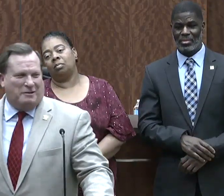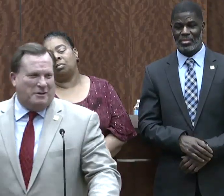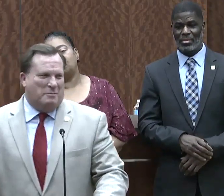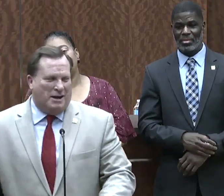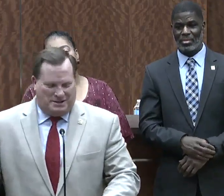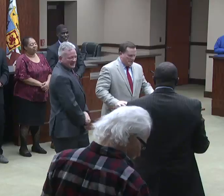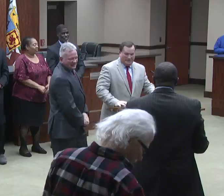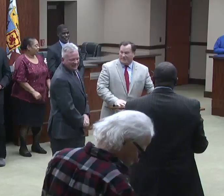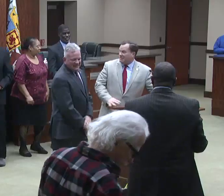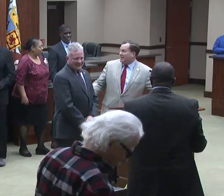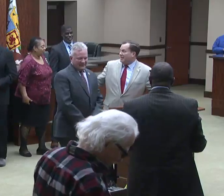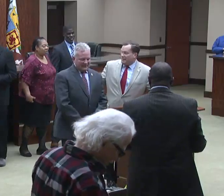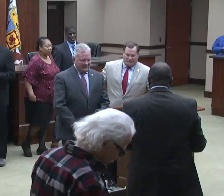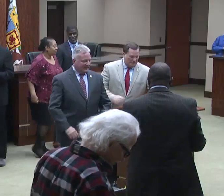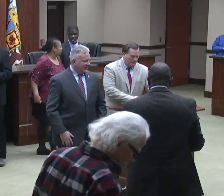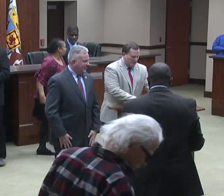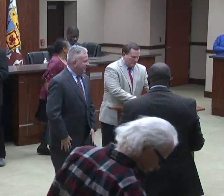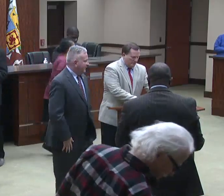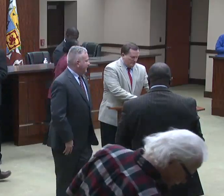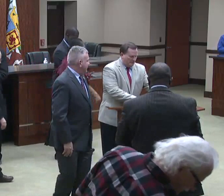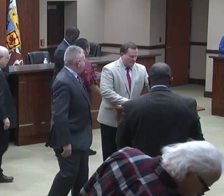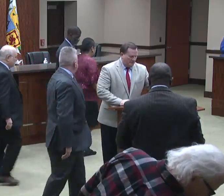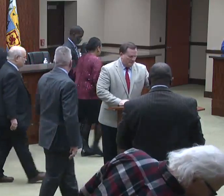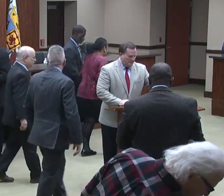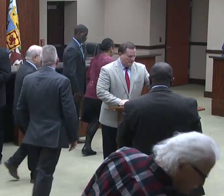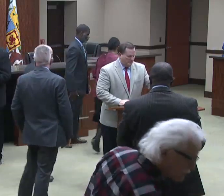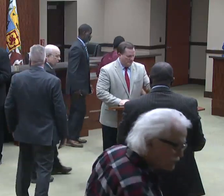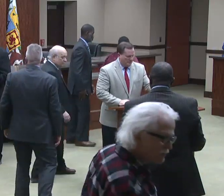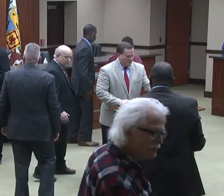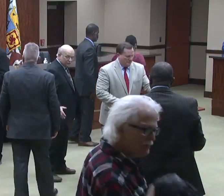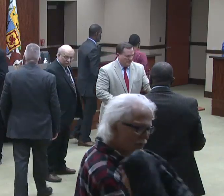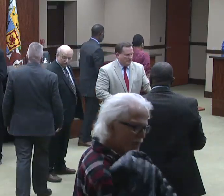Thank you all very much. Thank you.